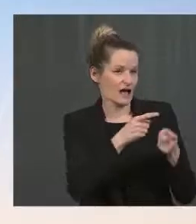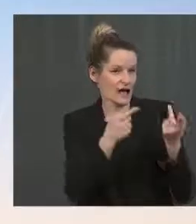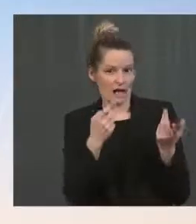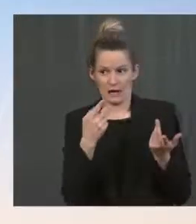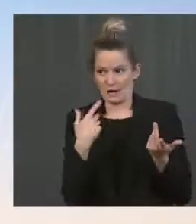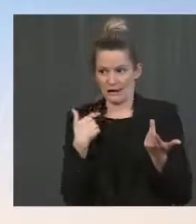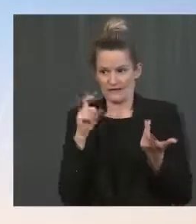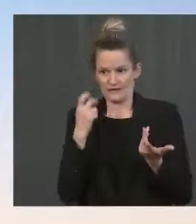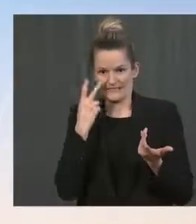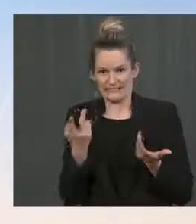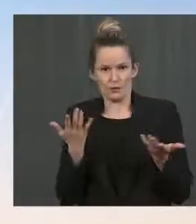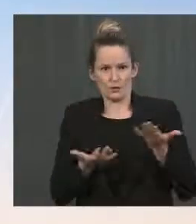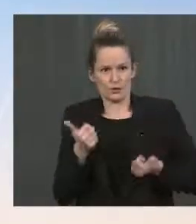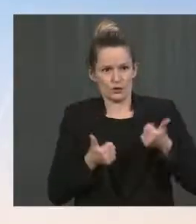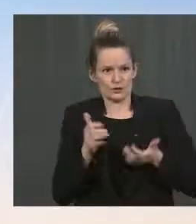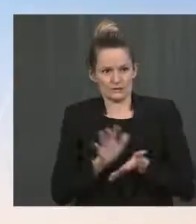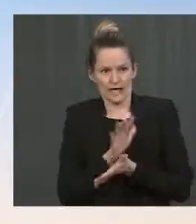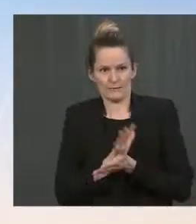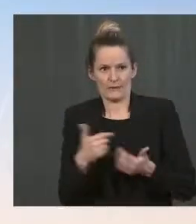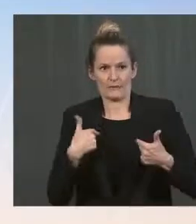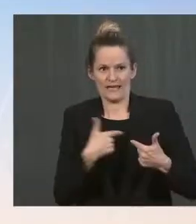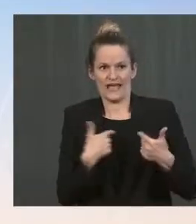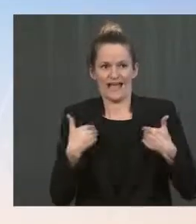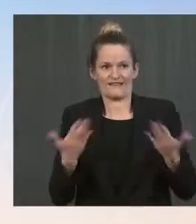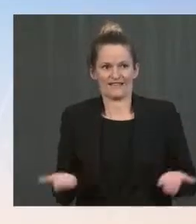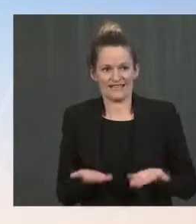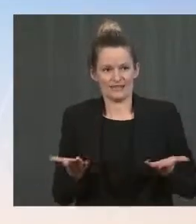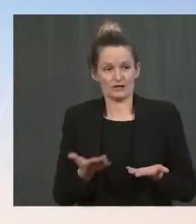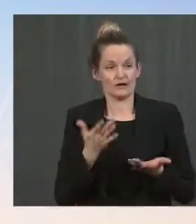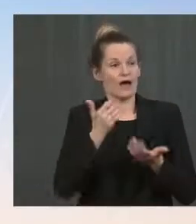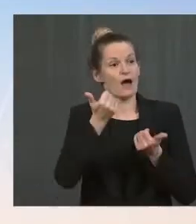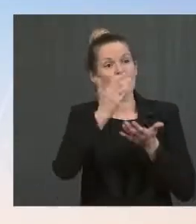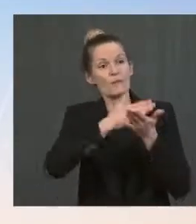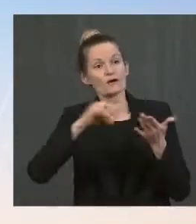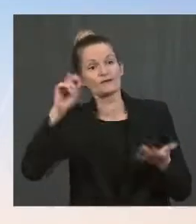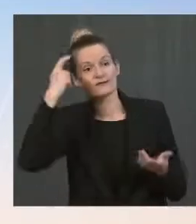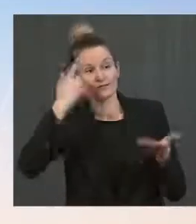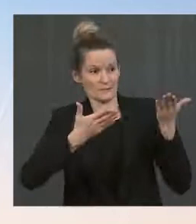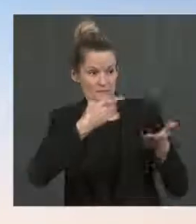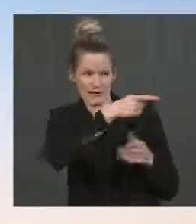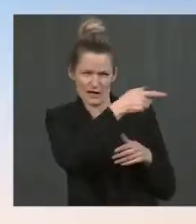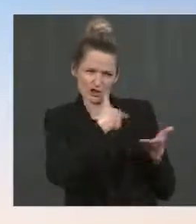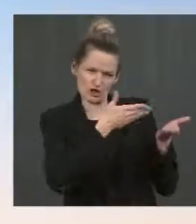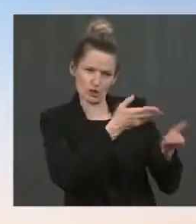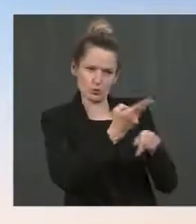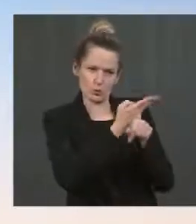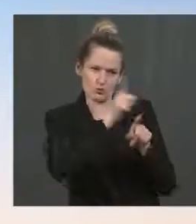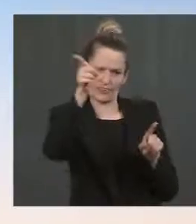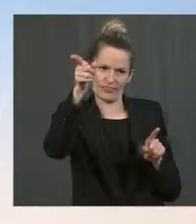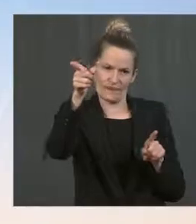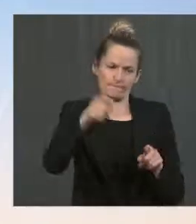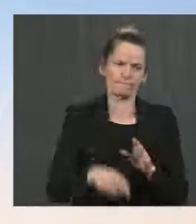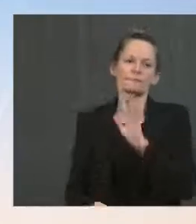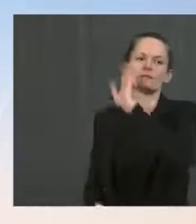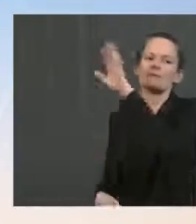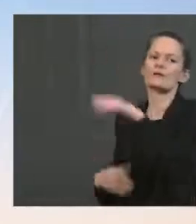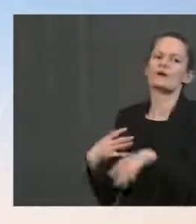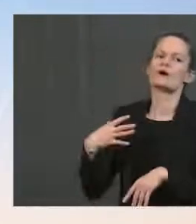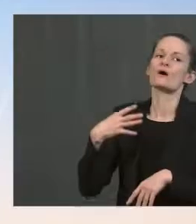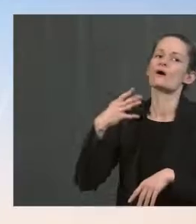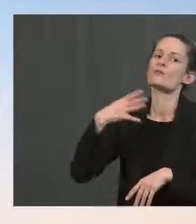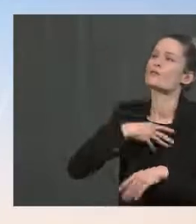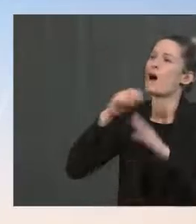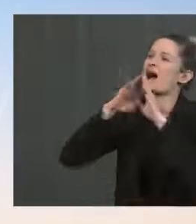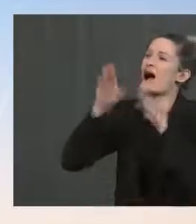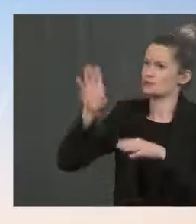other places, parts of government that would be the ones who would have control of these documents. I just want to check if the White House counsel's going to weigh in on that decision.